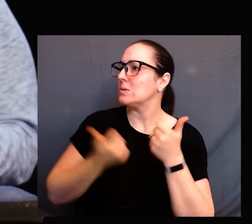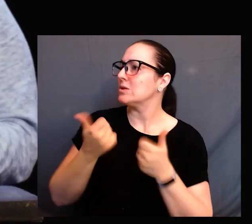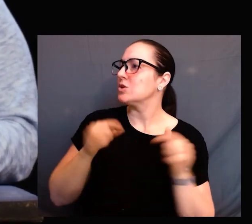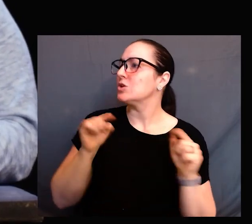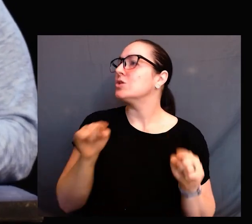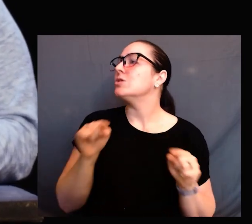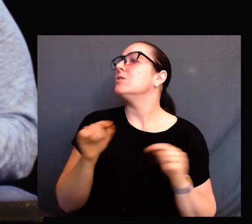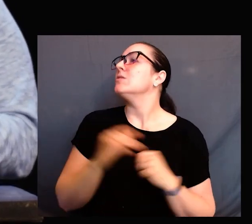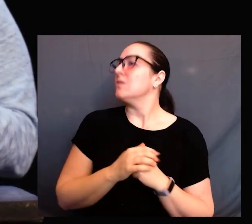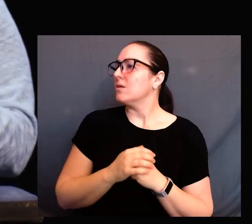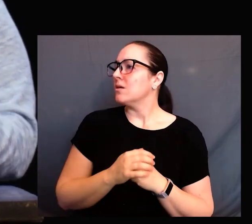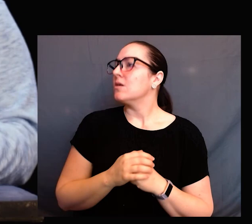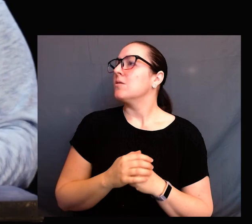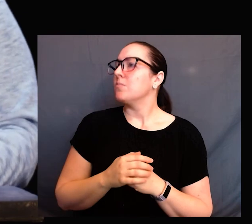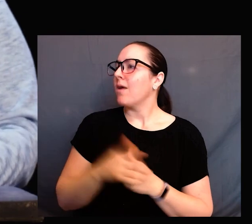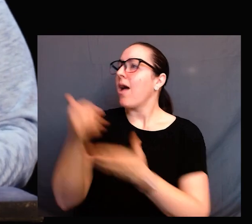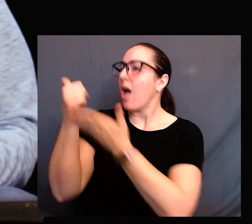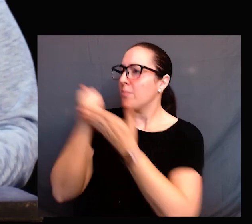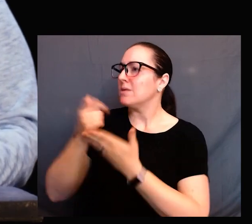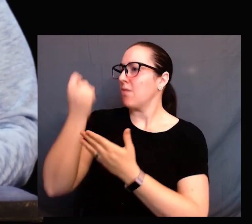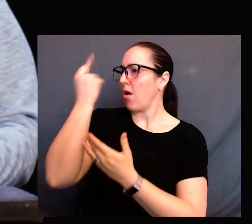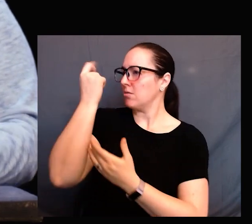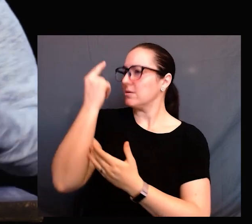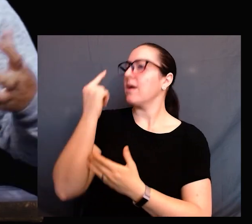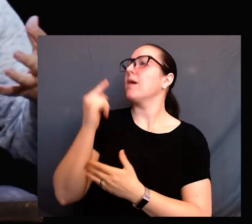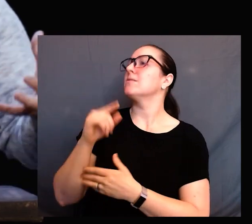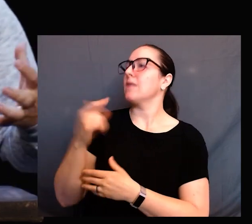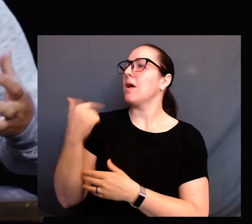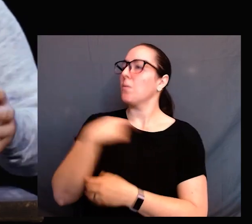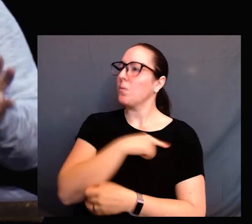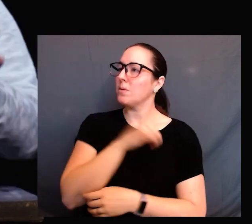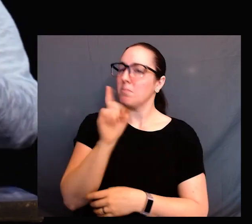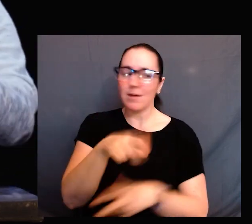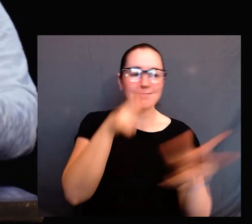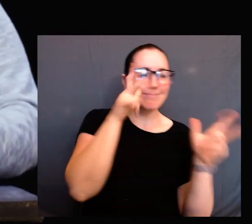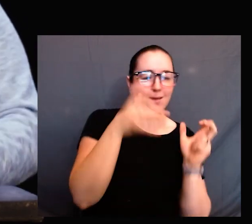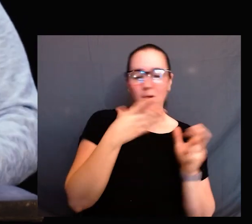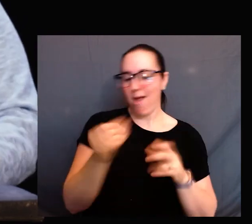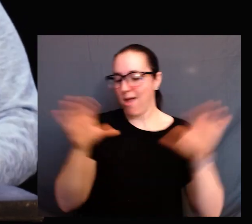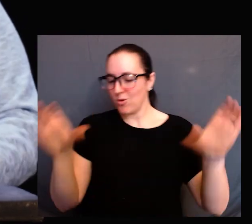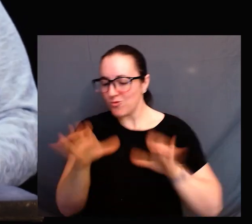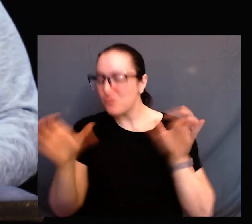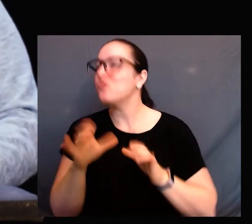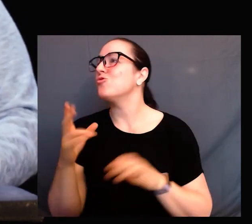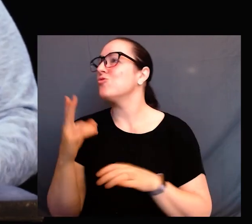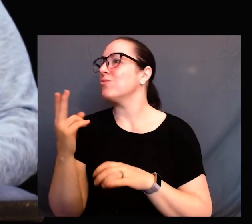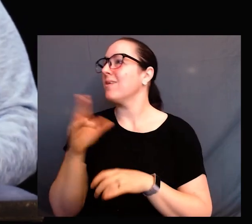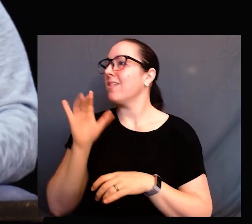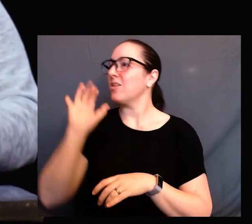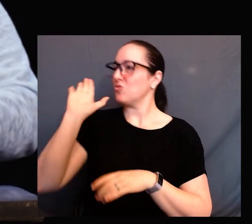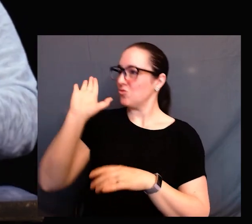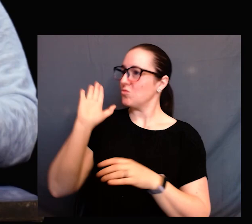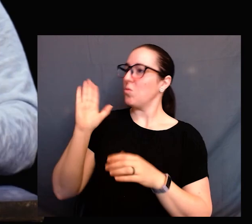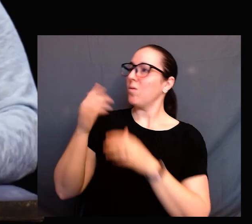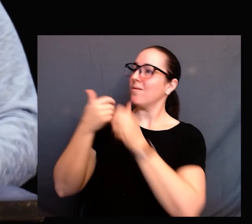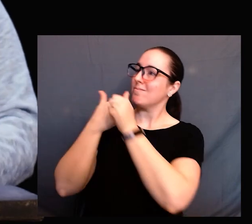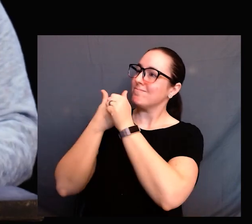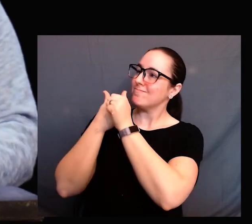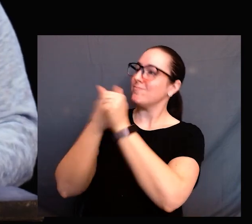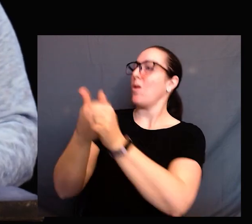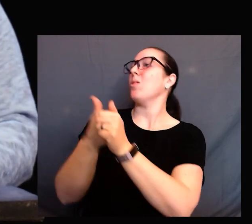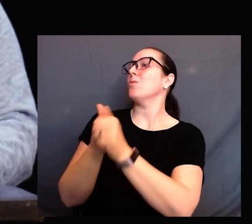one-time experience, but it's a way of life. Would you give us all that grace? I pray for those today. Father, that you would bring